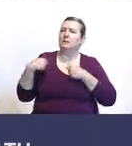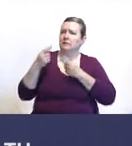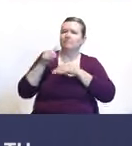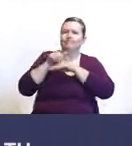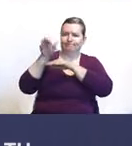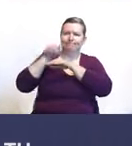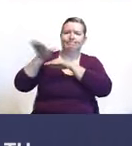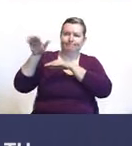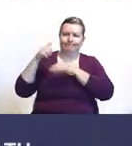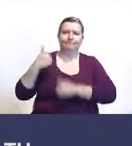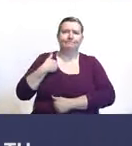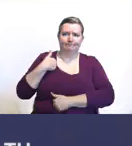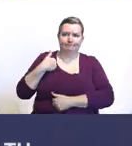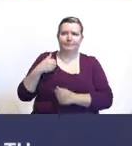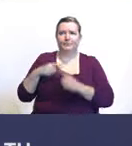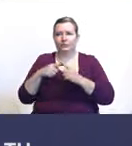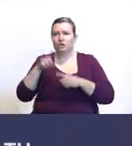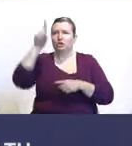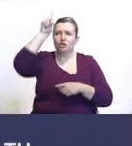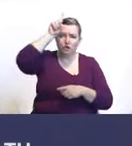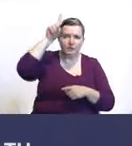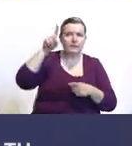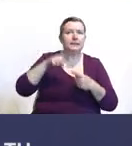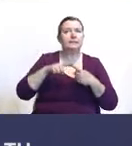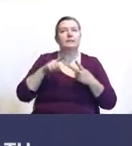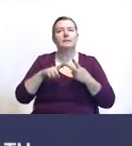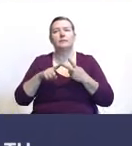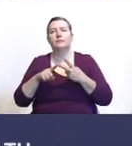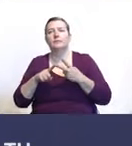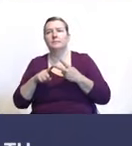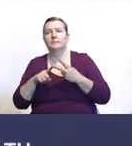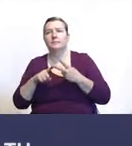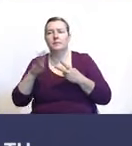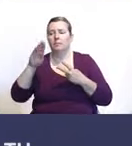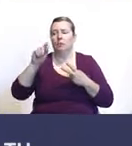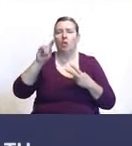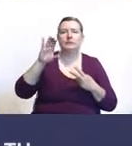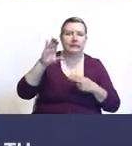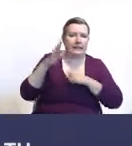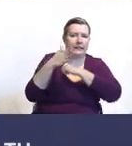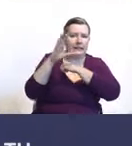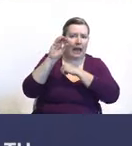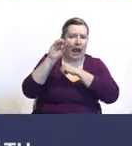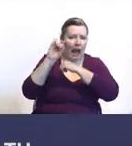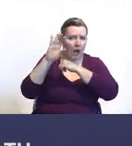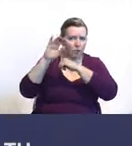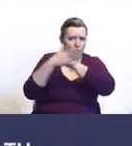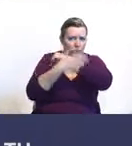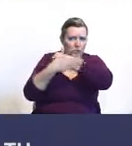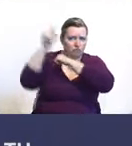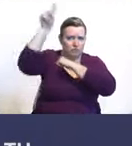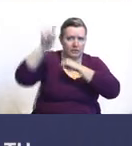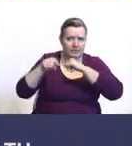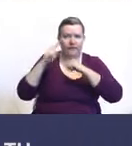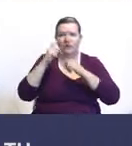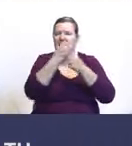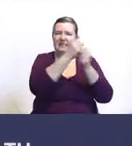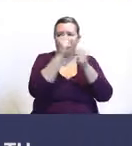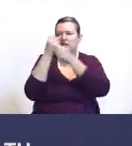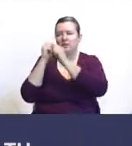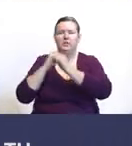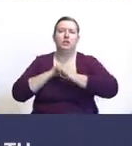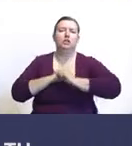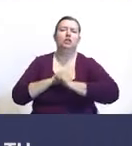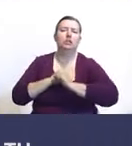countries, Germany east, the Baltics, so their safety and security, many of whom are from Jersey, are in